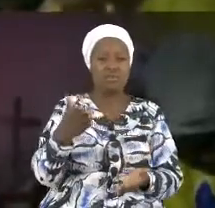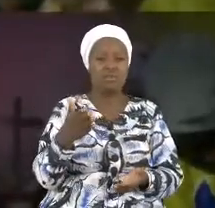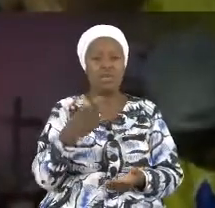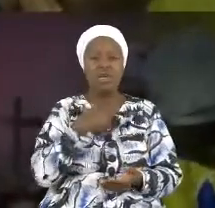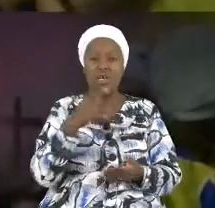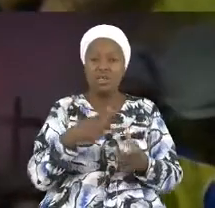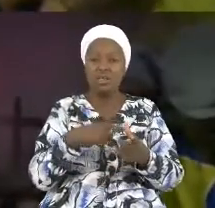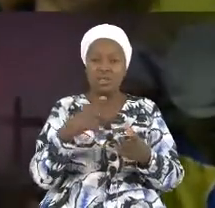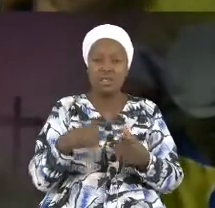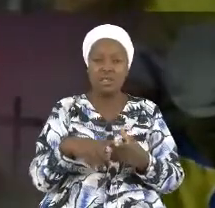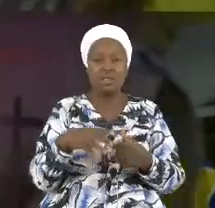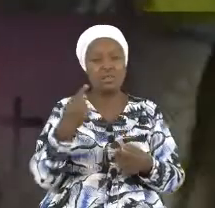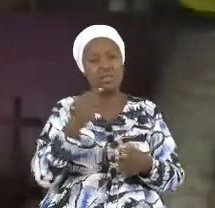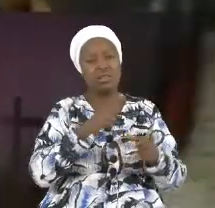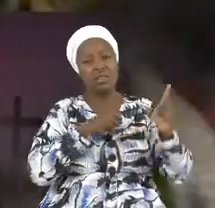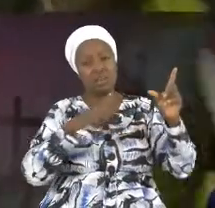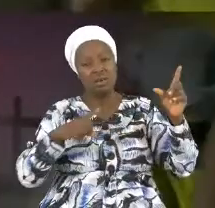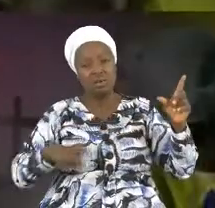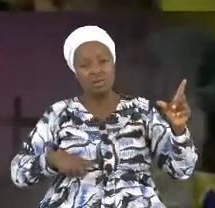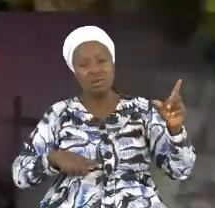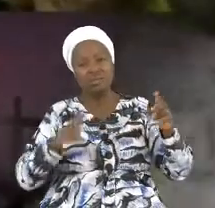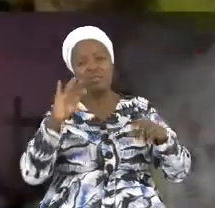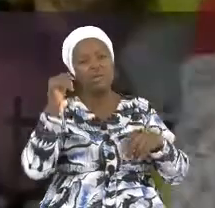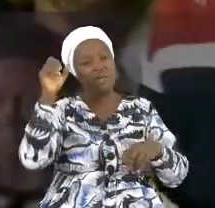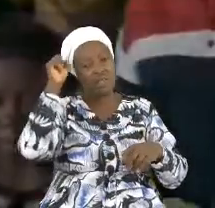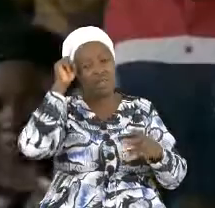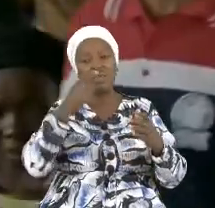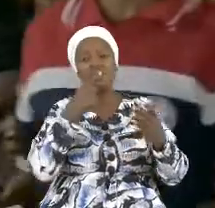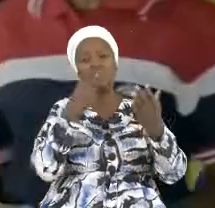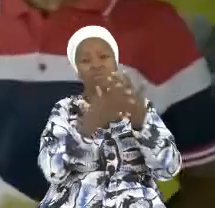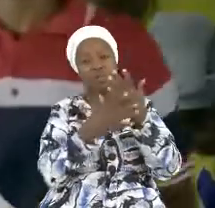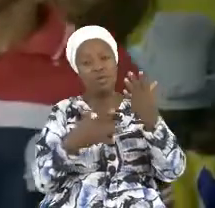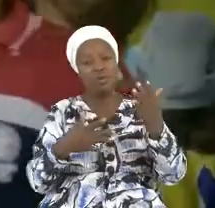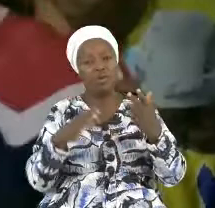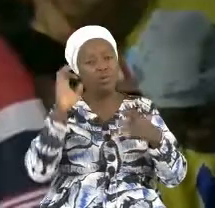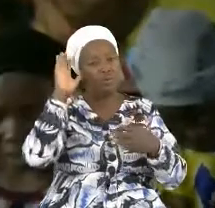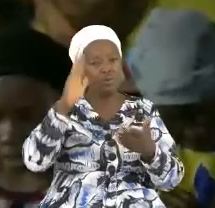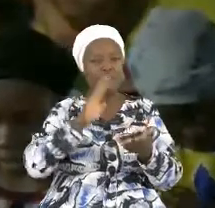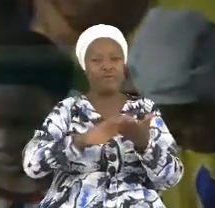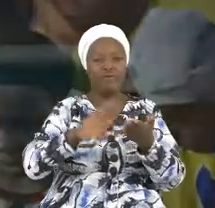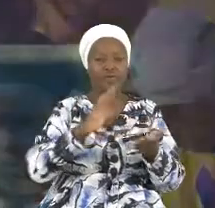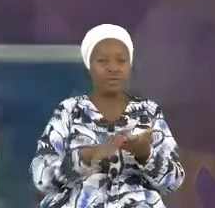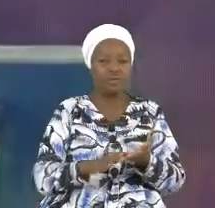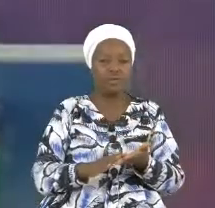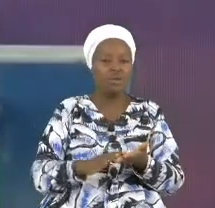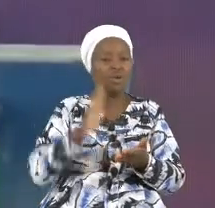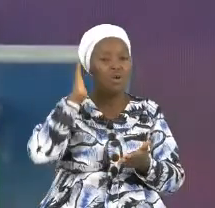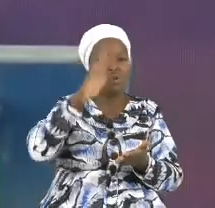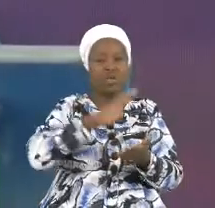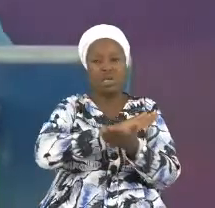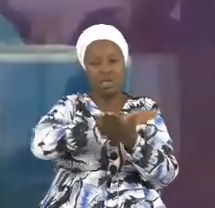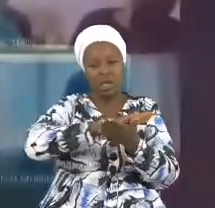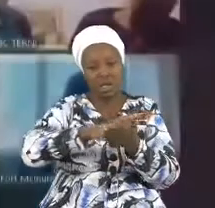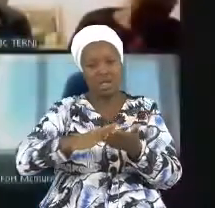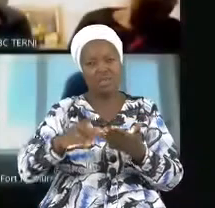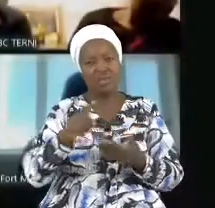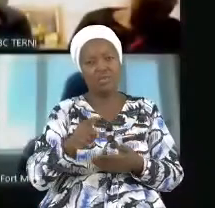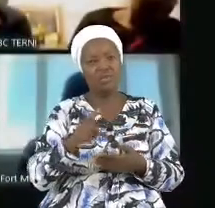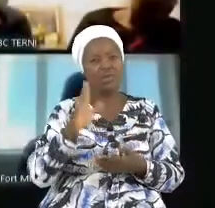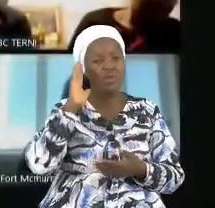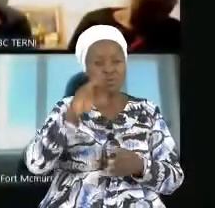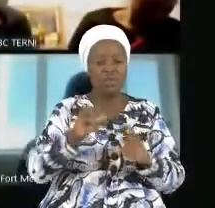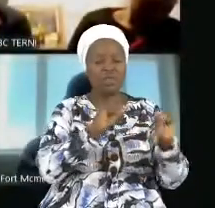Lord, by his blood, will forgive you, will cleanse you, will set you